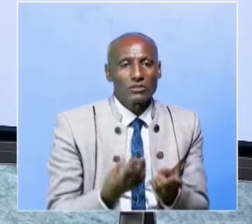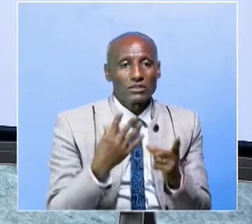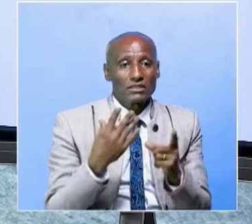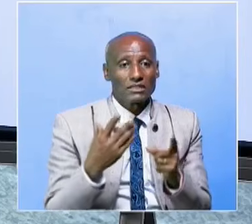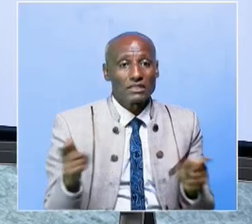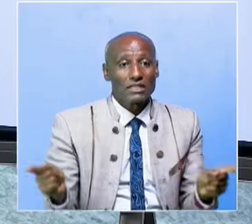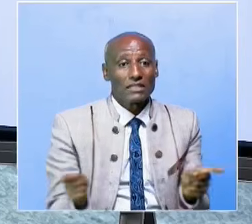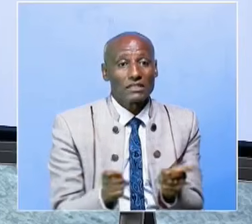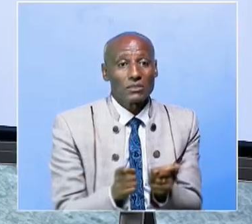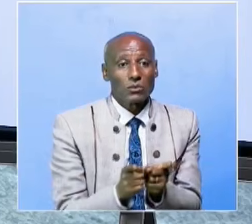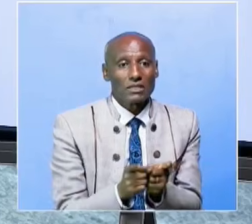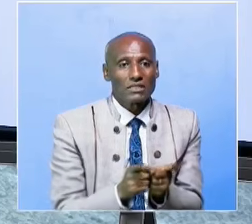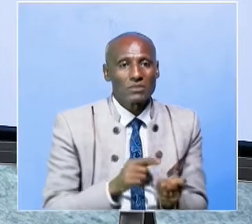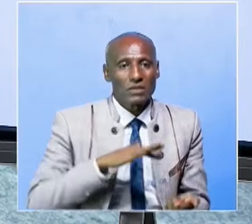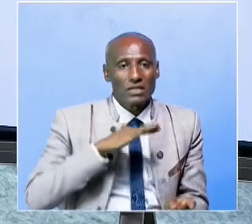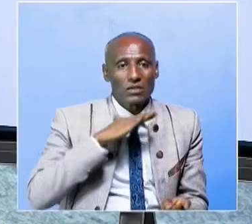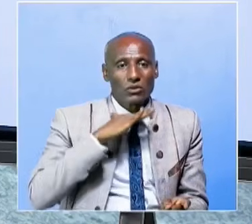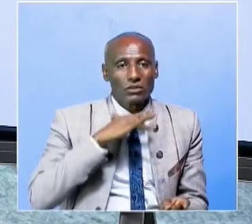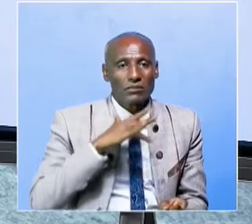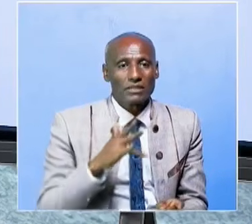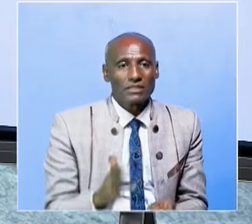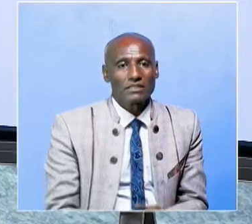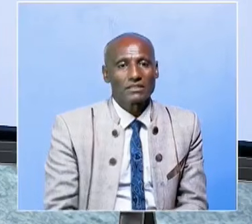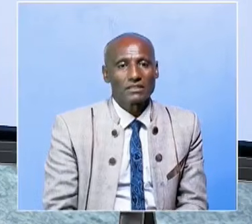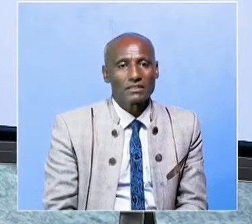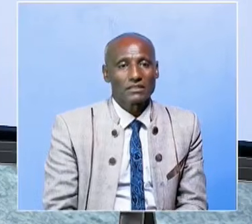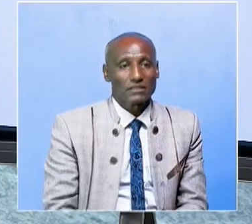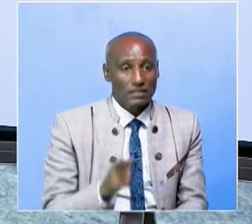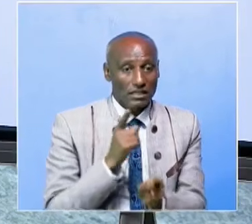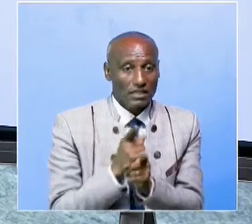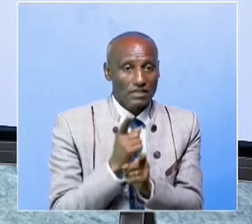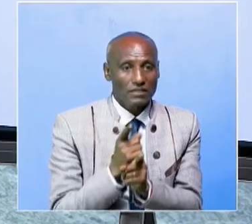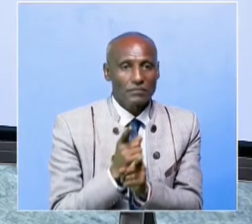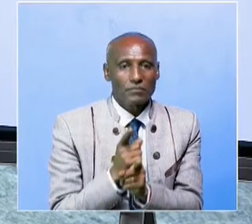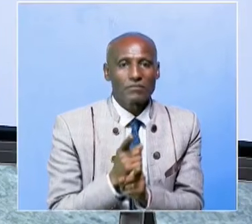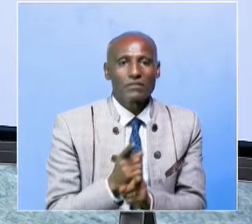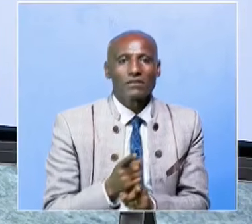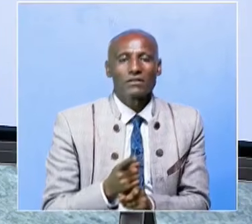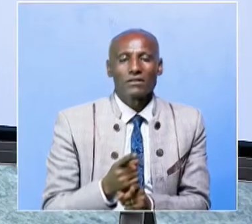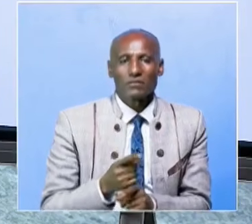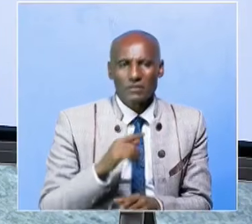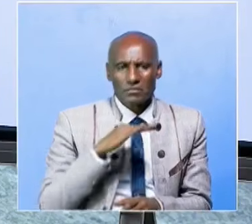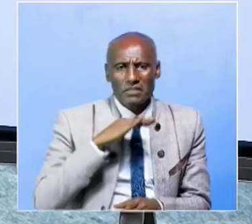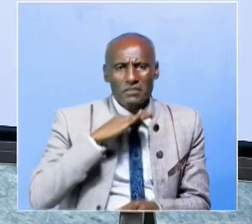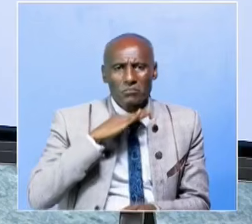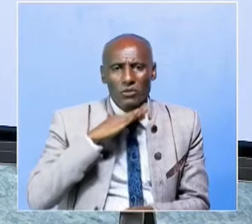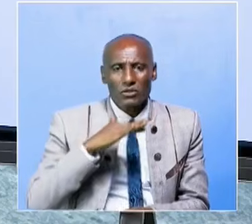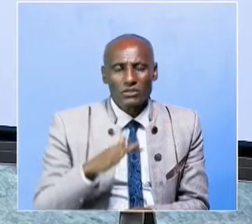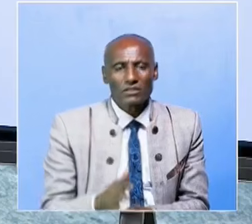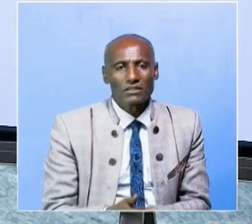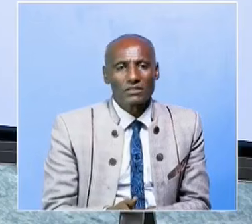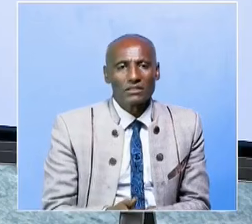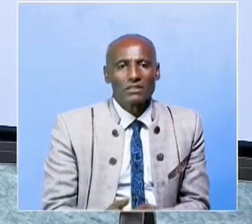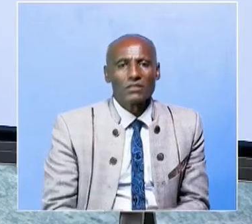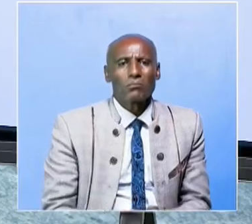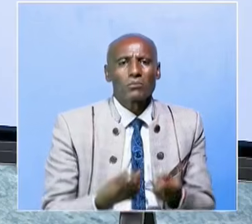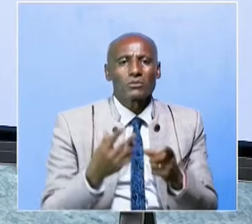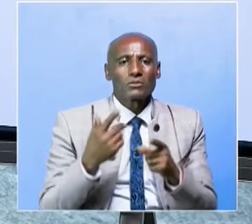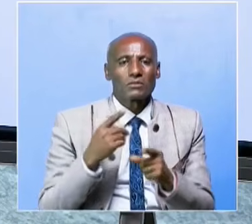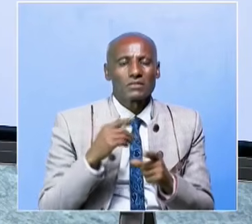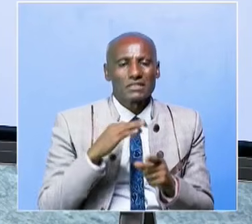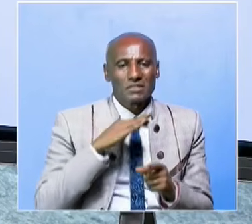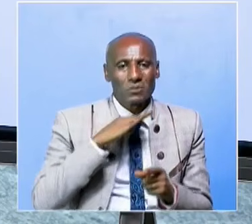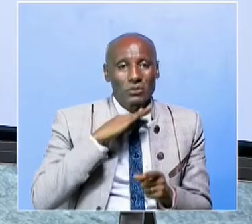with contaminate. Pollution, contaminate, right? If we say something is polluted, then it's most probably